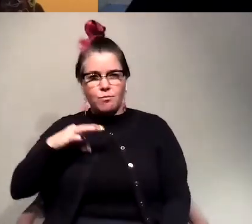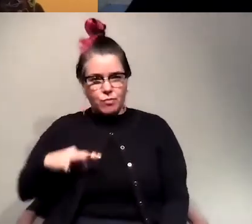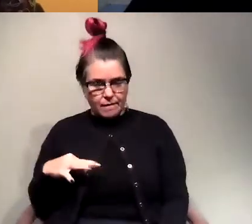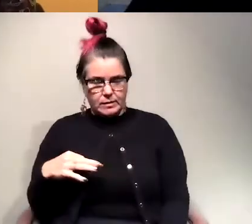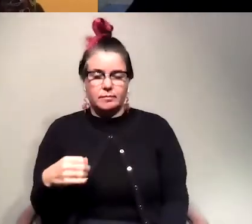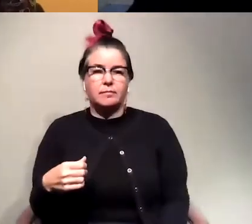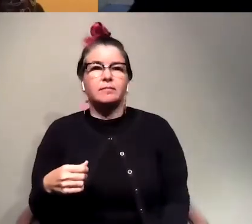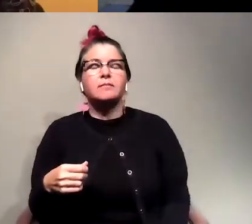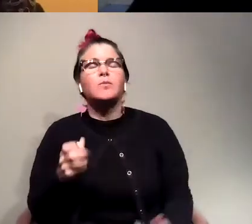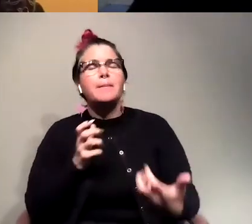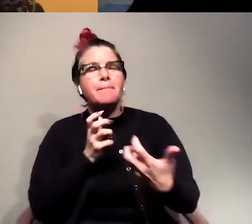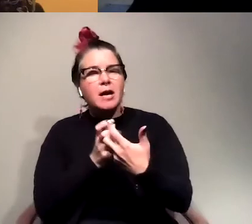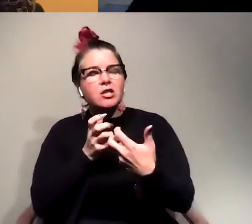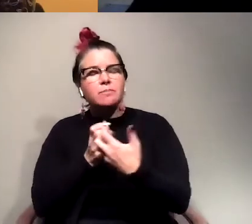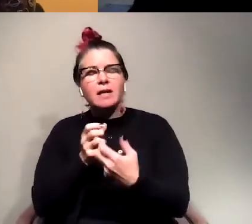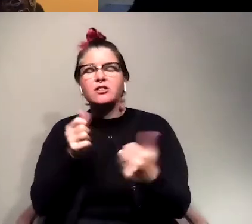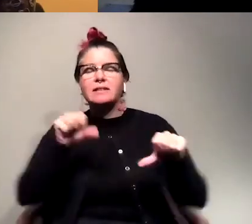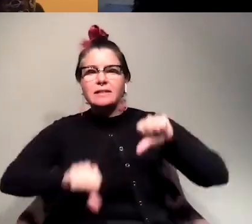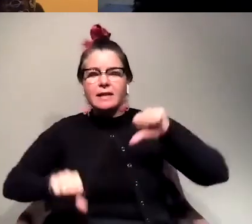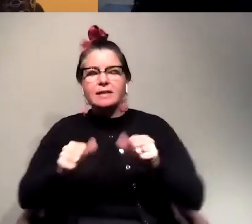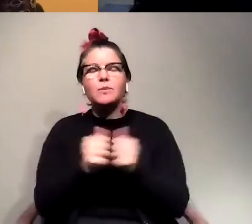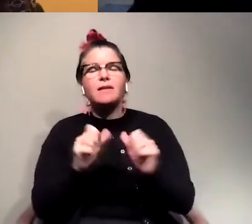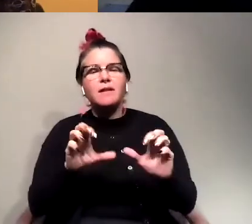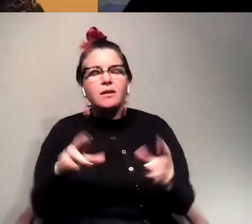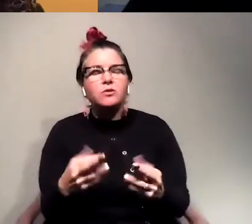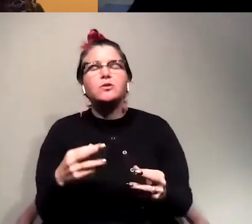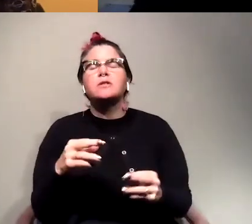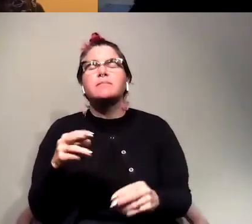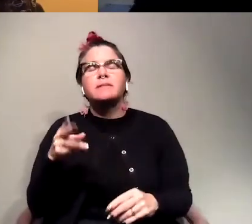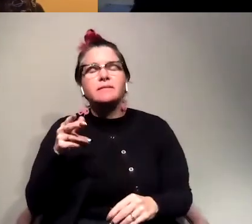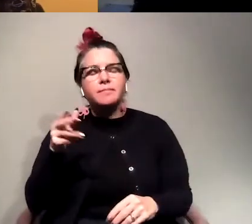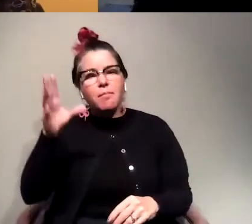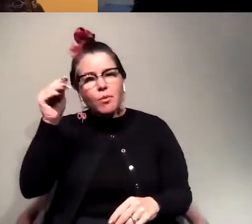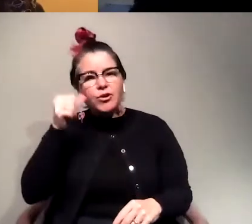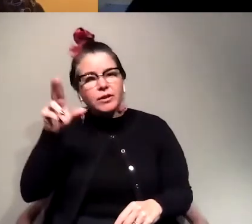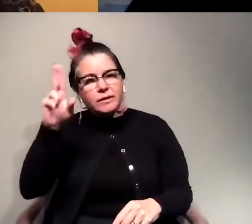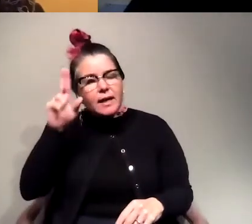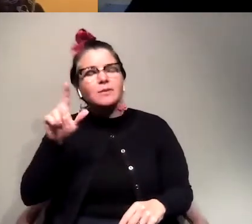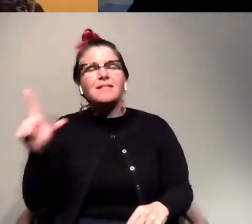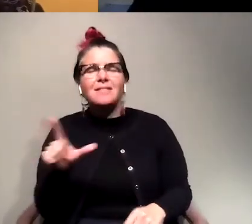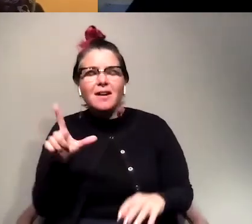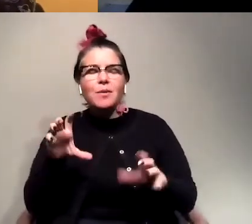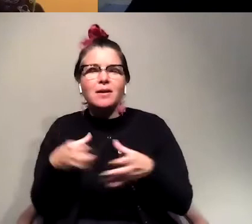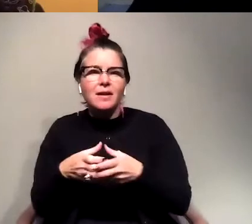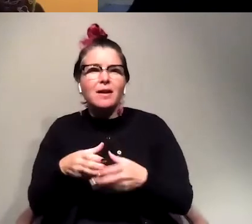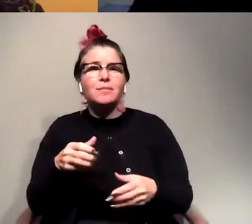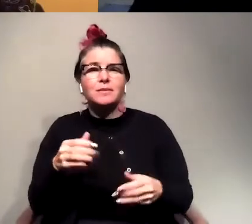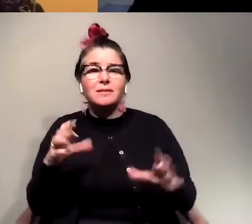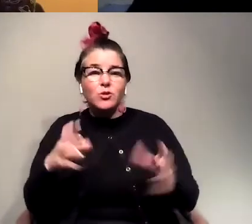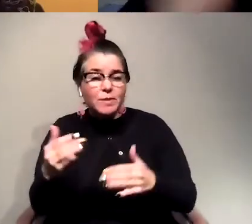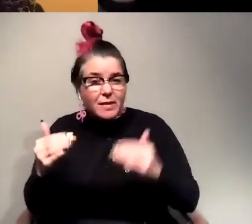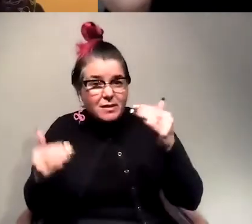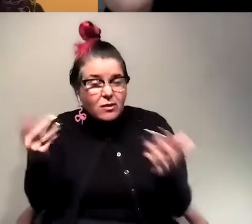we match up scientists with classrooms, scout troops, library book clubs, groups of adults, people